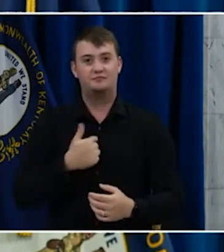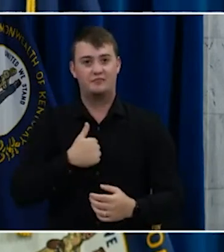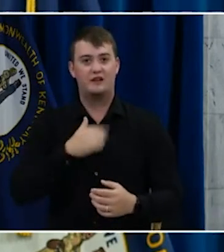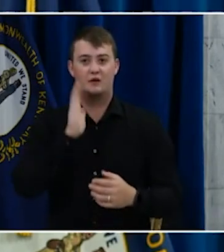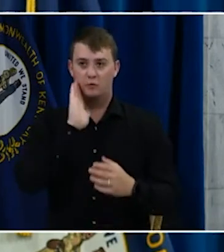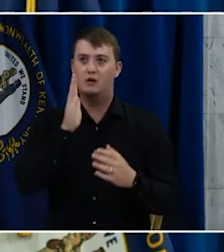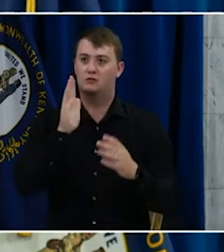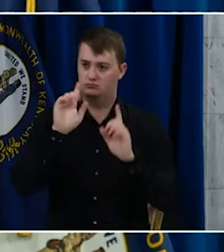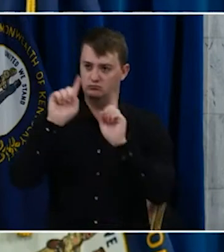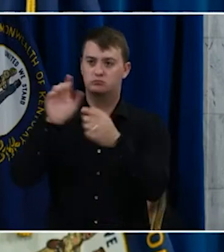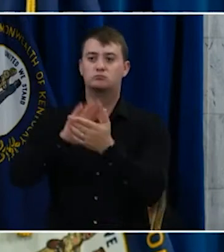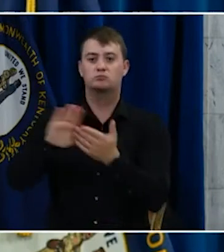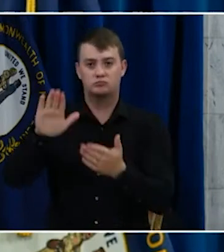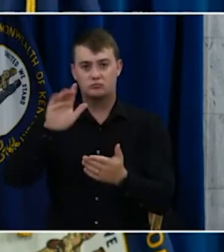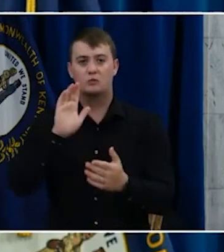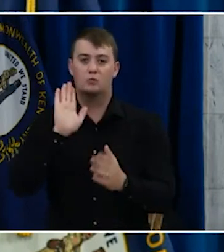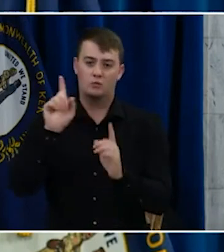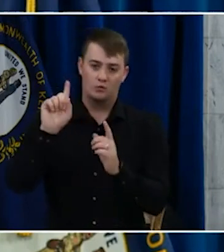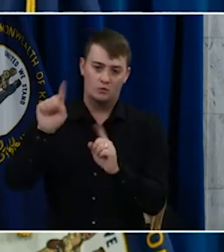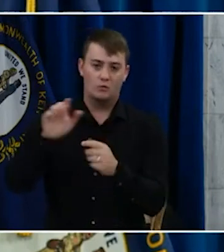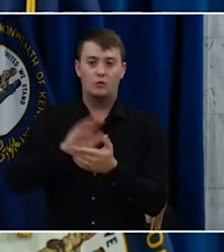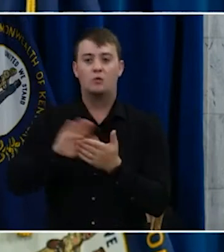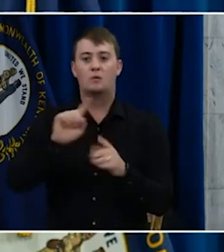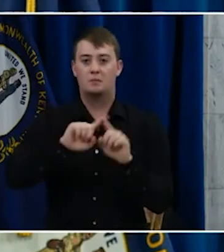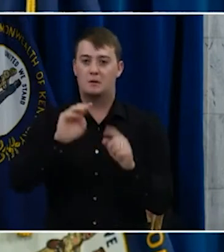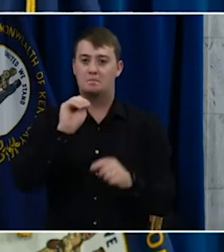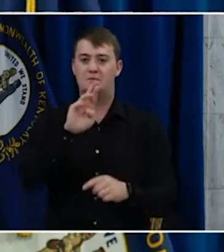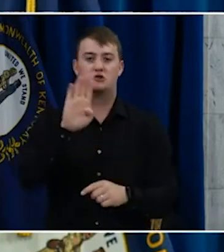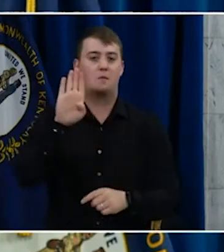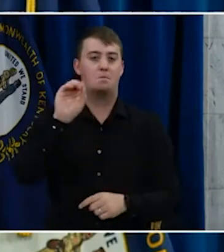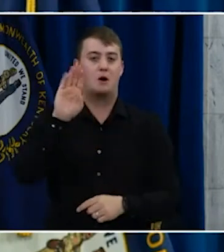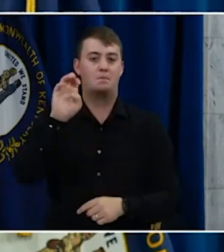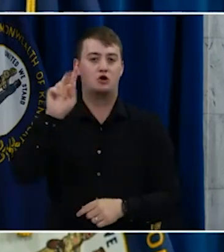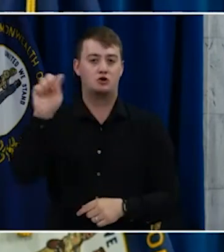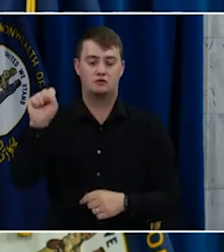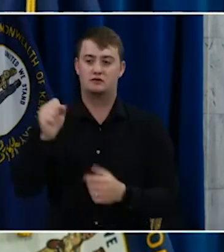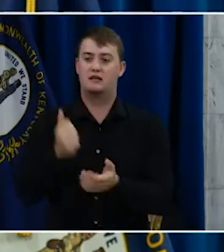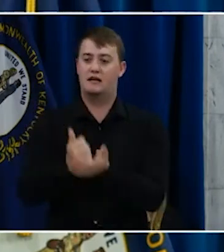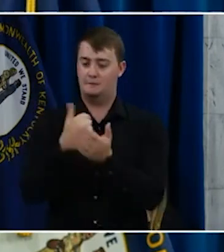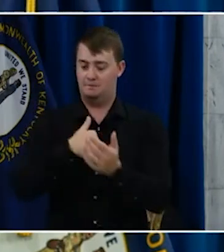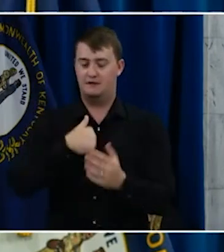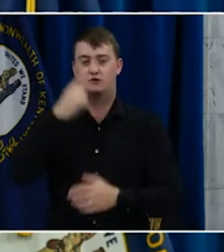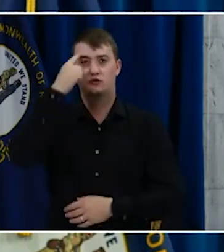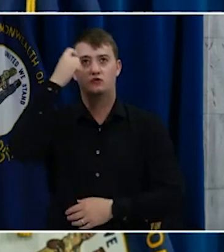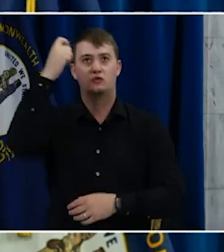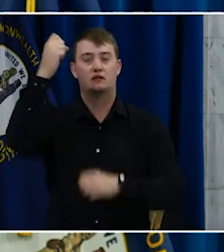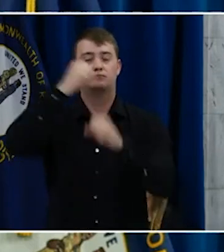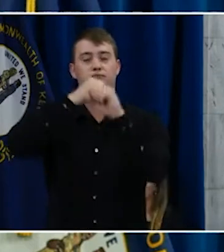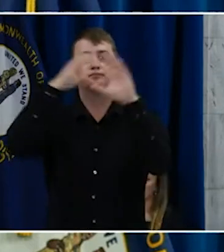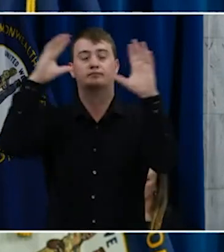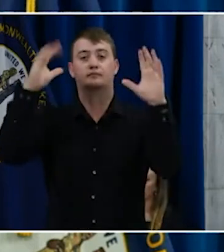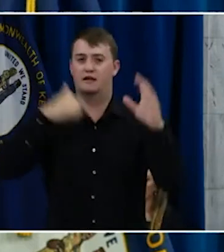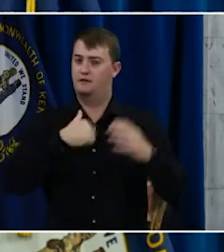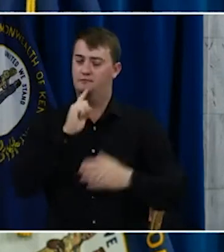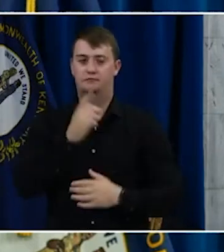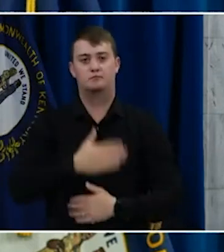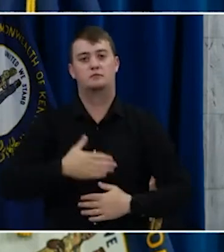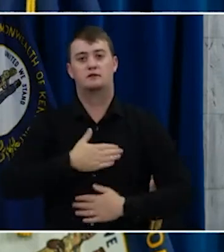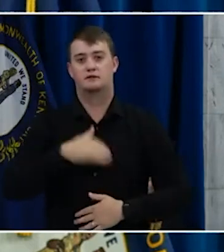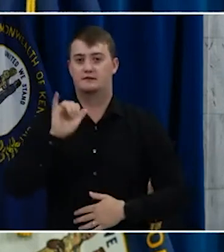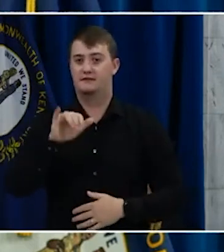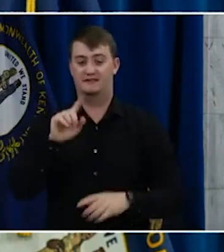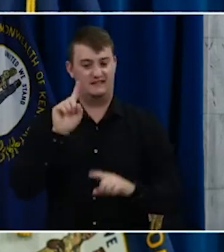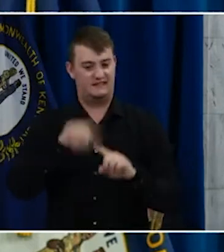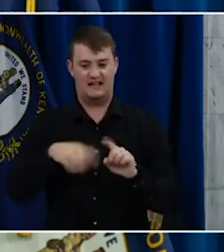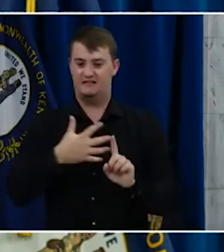going to college, but Mr. Baldridge helped me to dream, and I appreciate that so much. And that's something that they can't